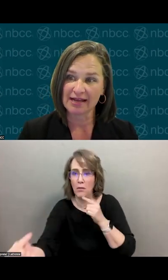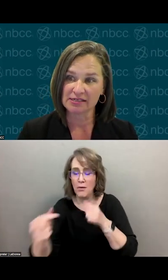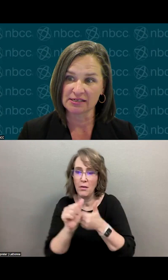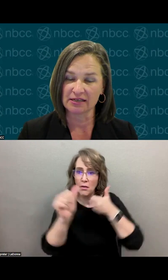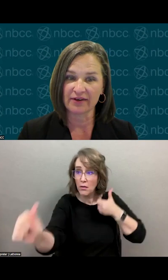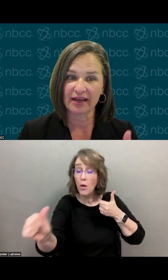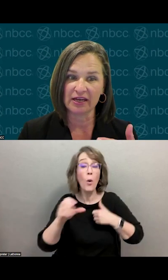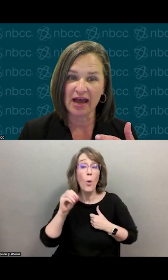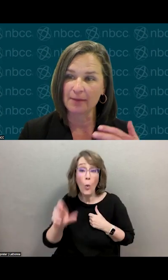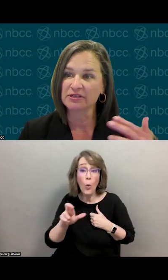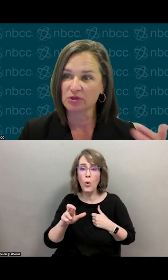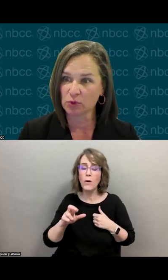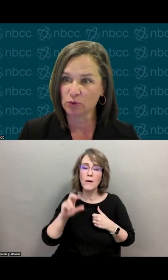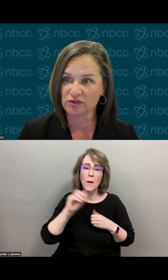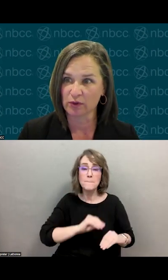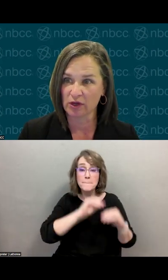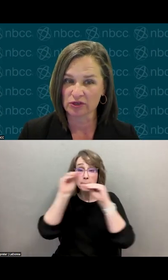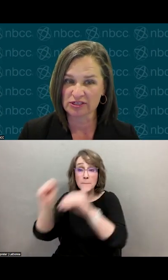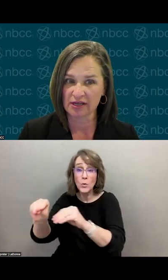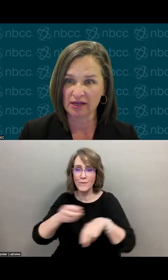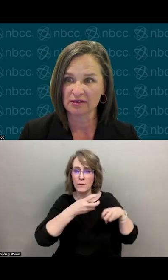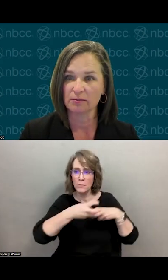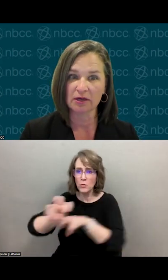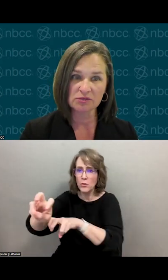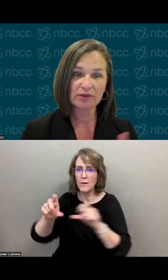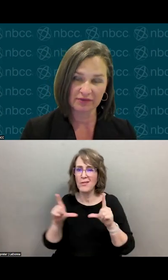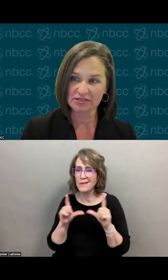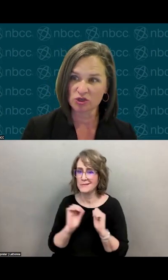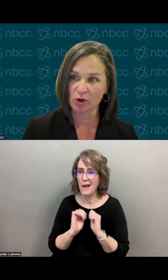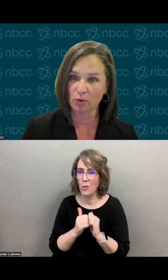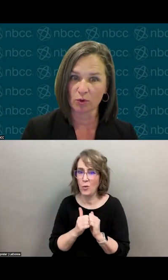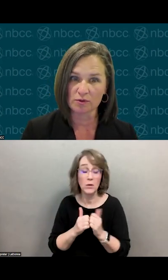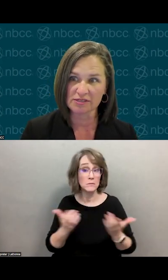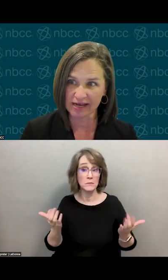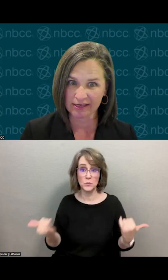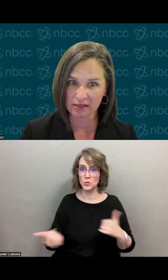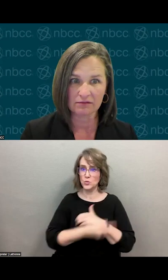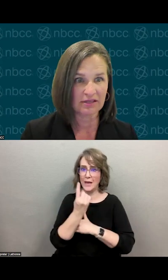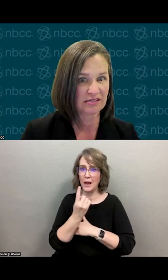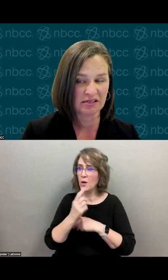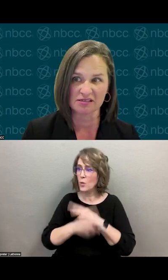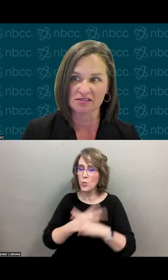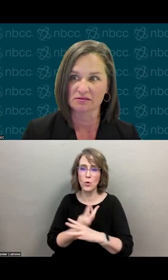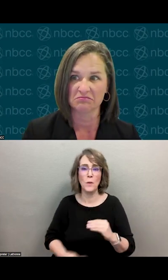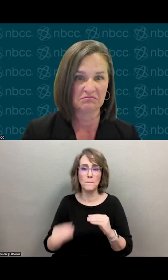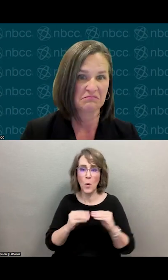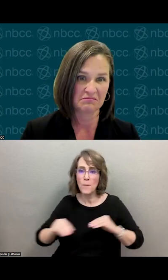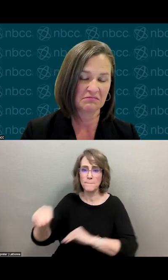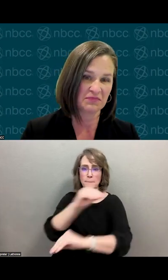my license if I happen to move to another state? And because we live in such a mobile society, this